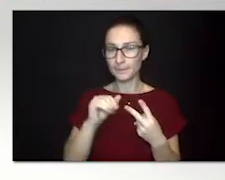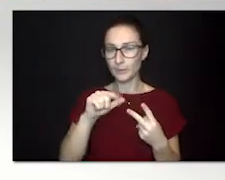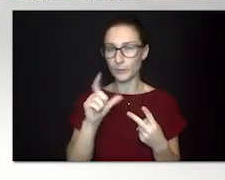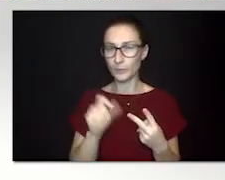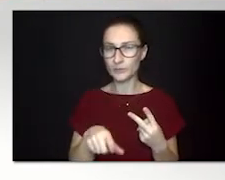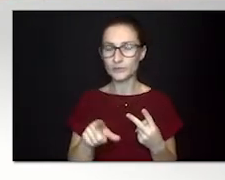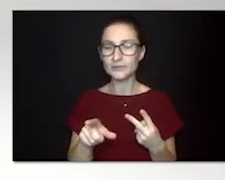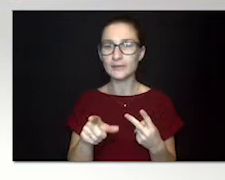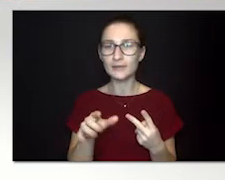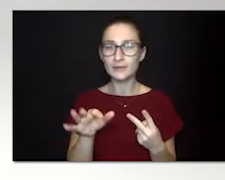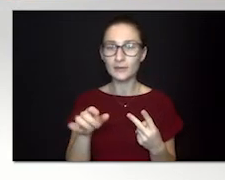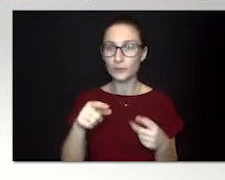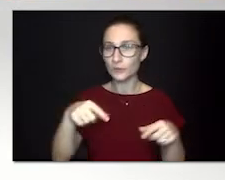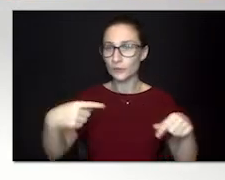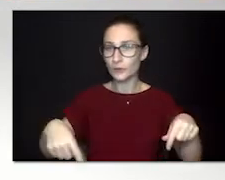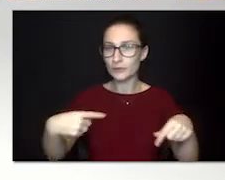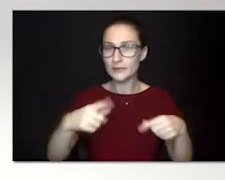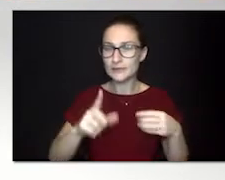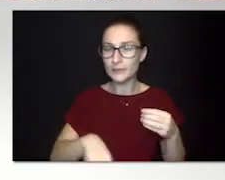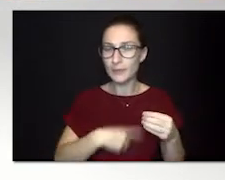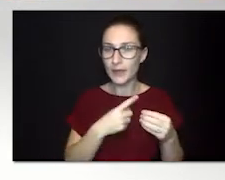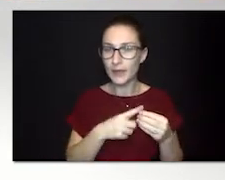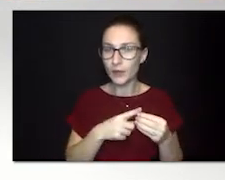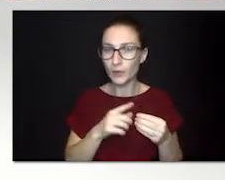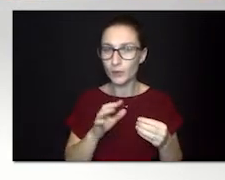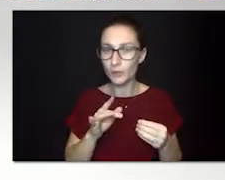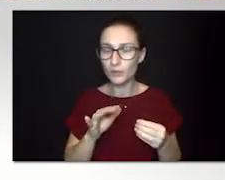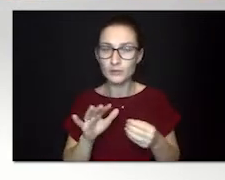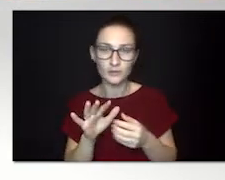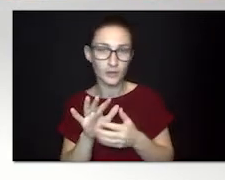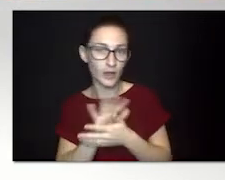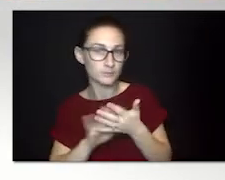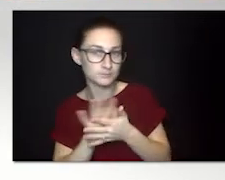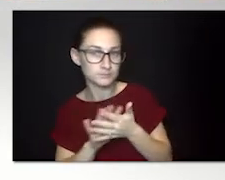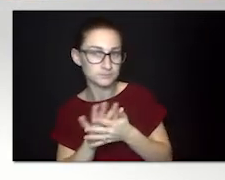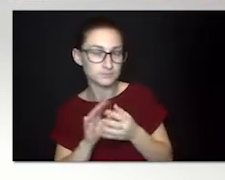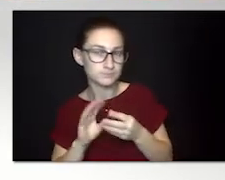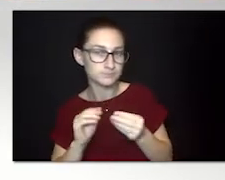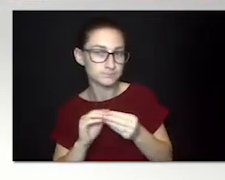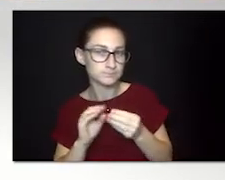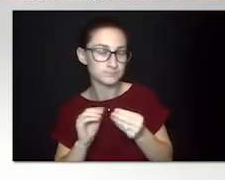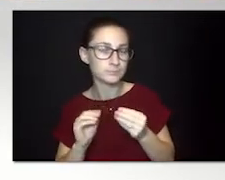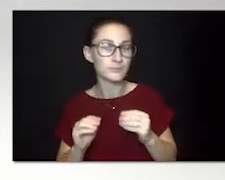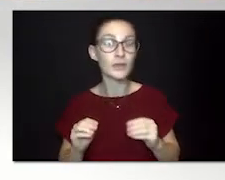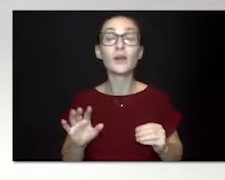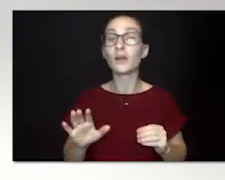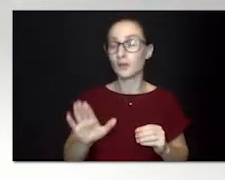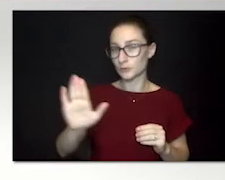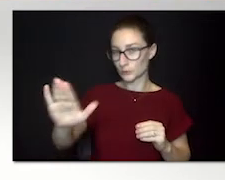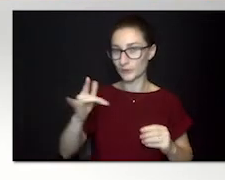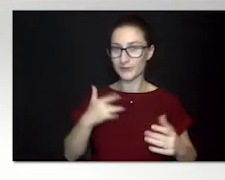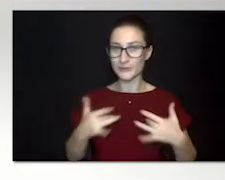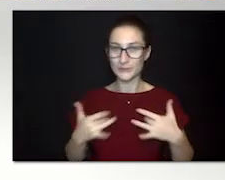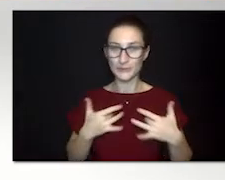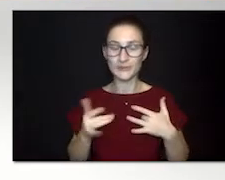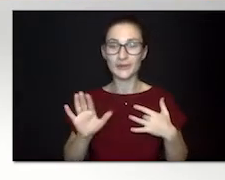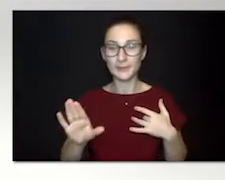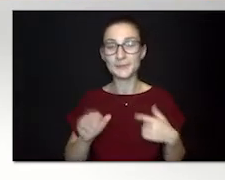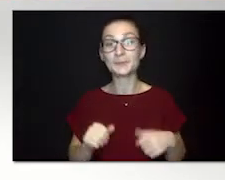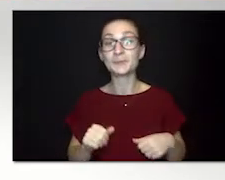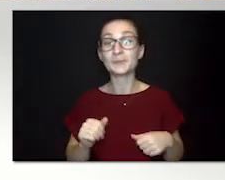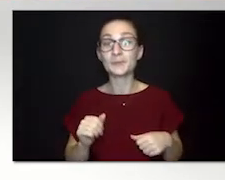you're nervous about. Random people court pending. Okay, so the concern is that